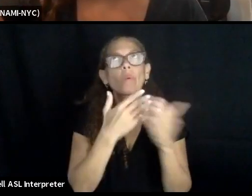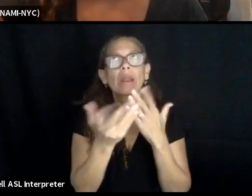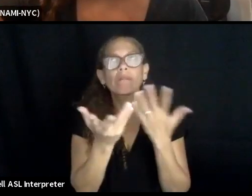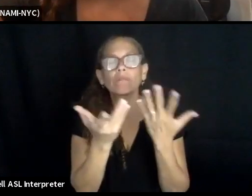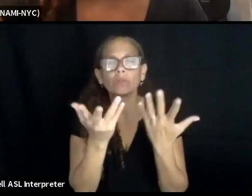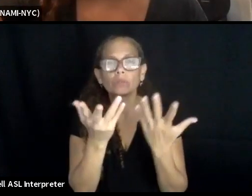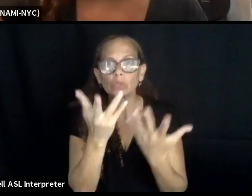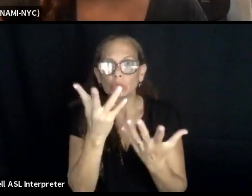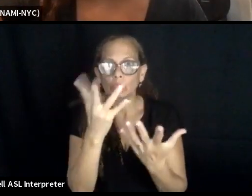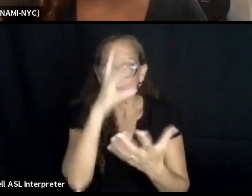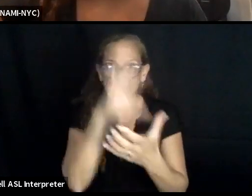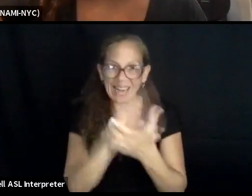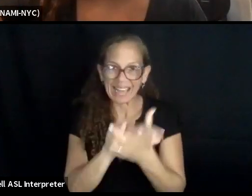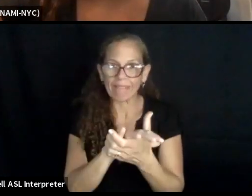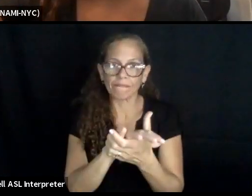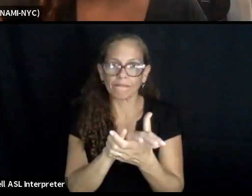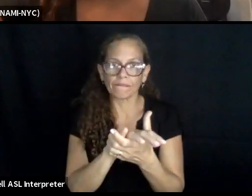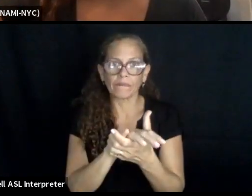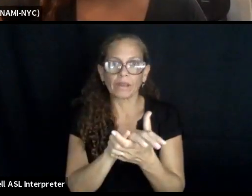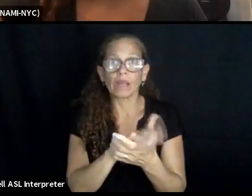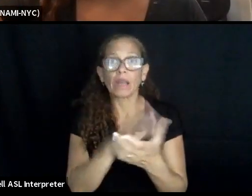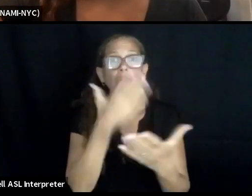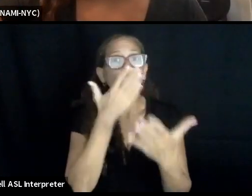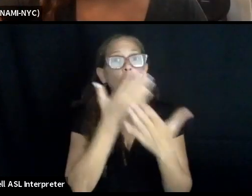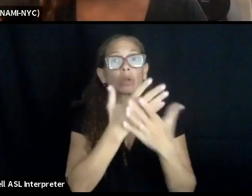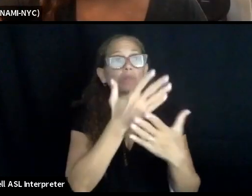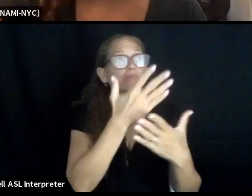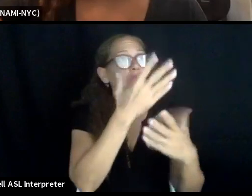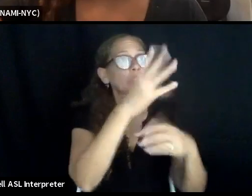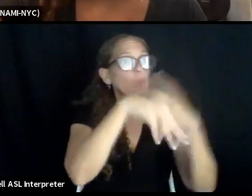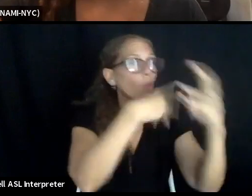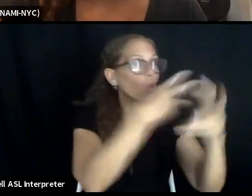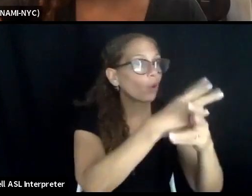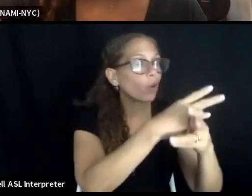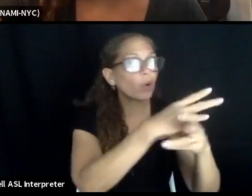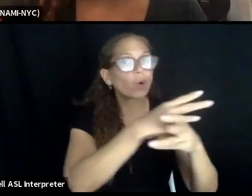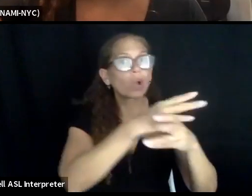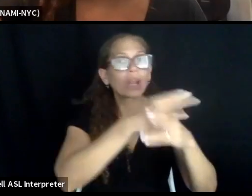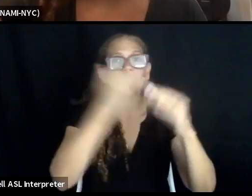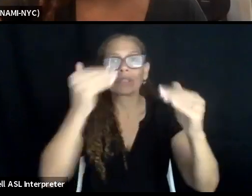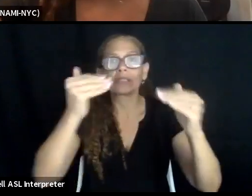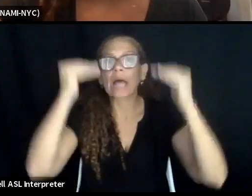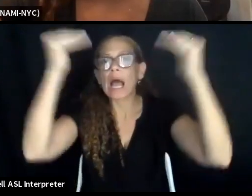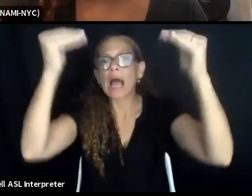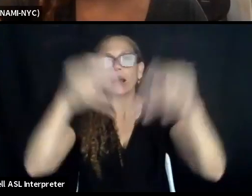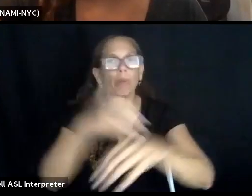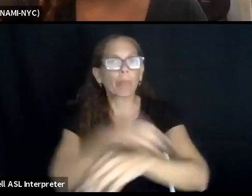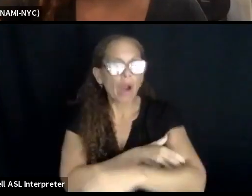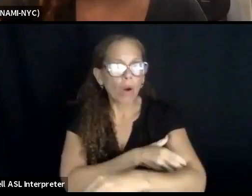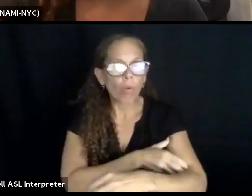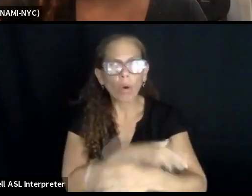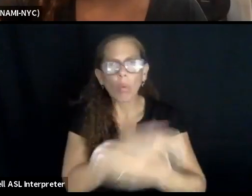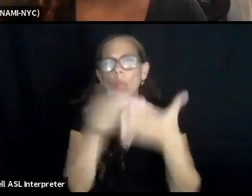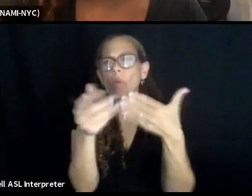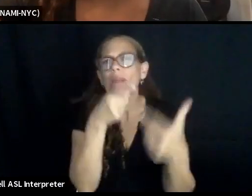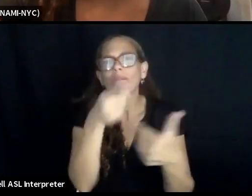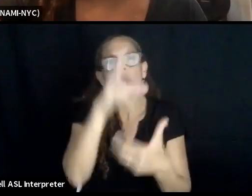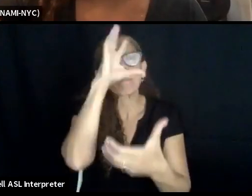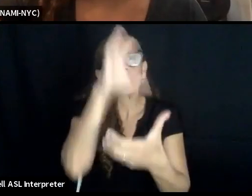in, whether it's the goodness of the world, whether it's a higher power, whatever it